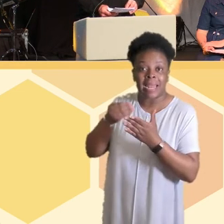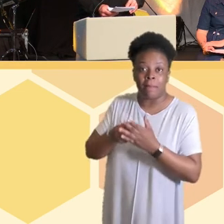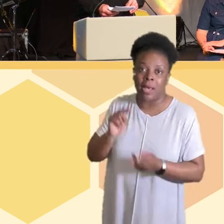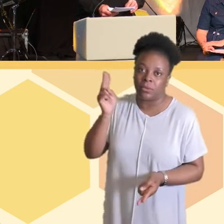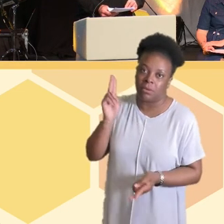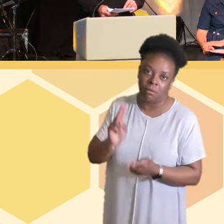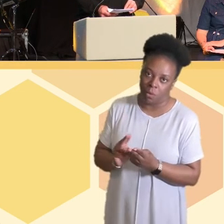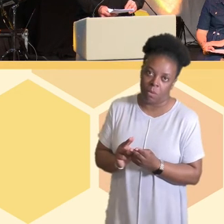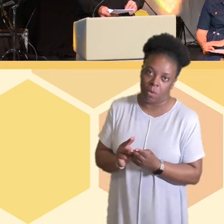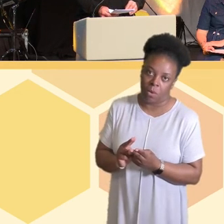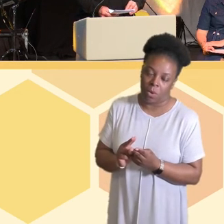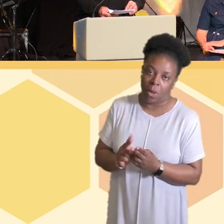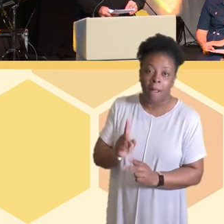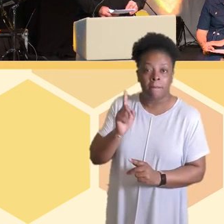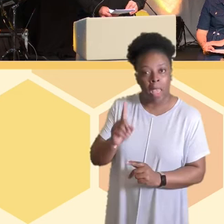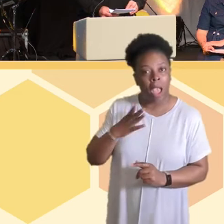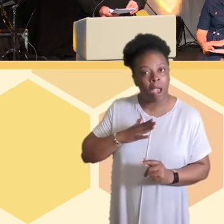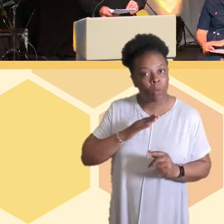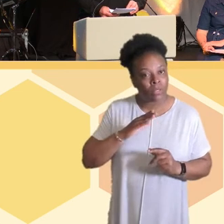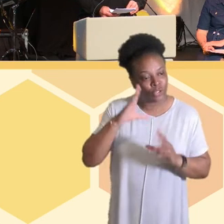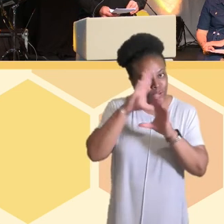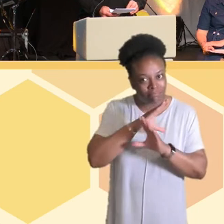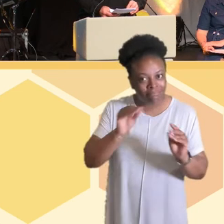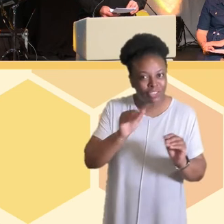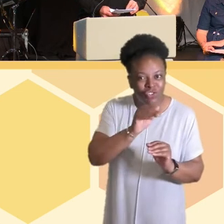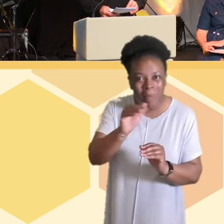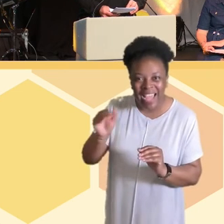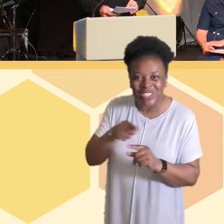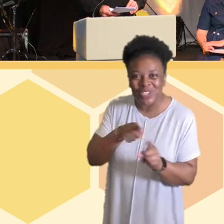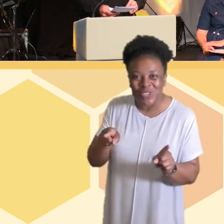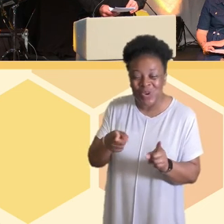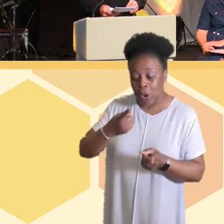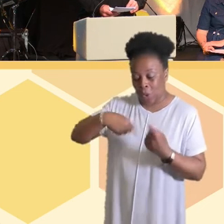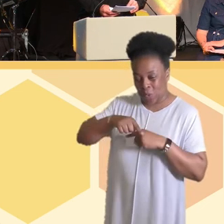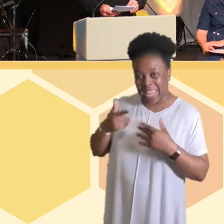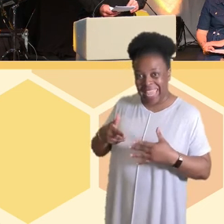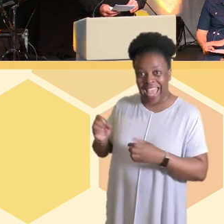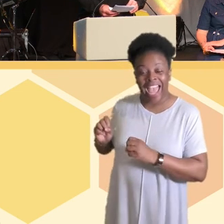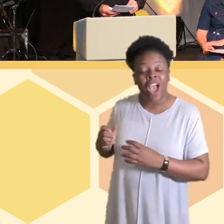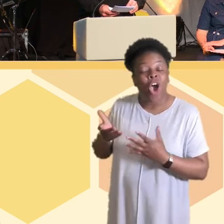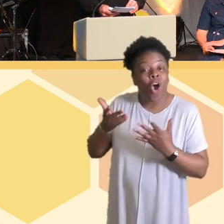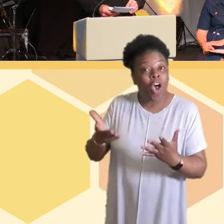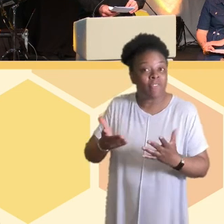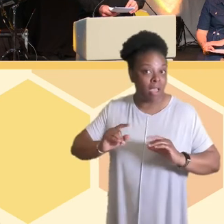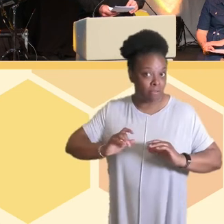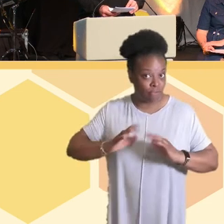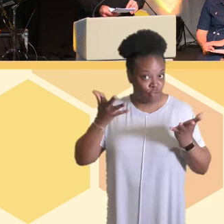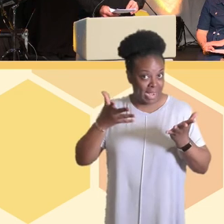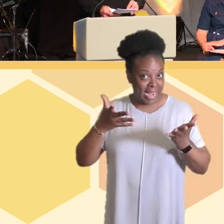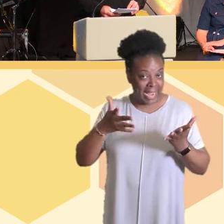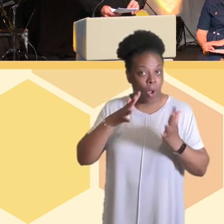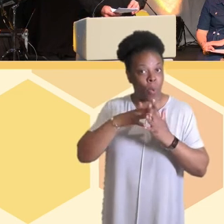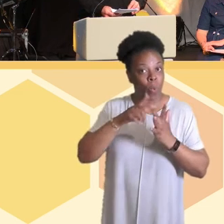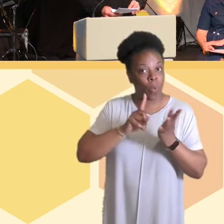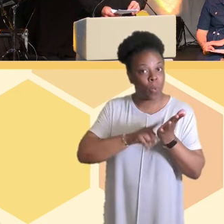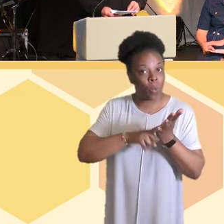I remind you that we offer a free will writing service and ask that you consider your wills.